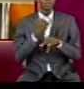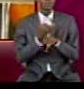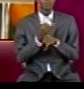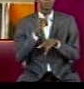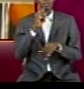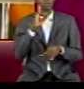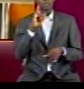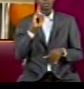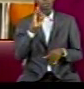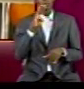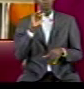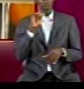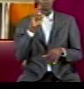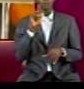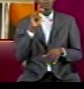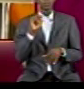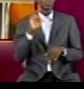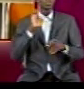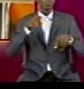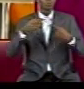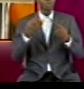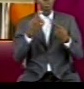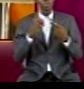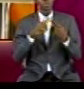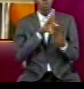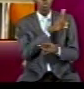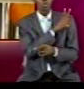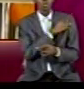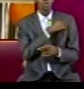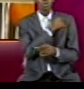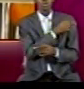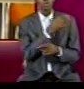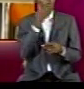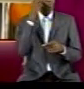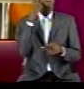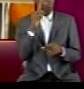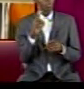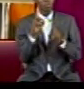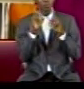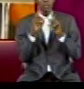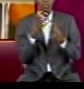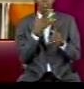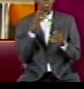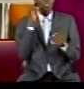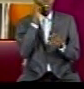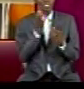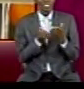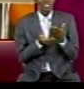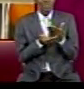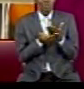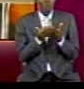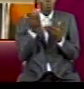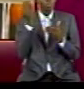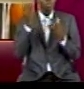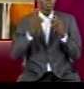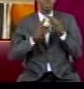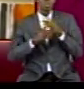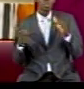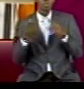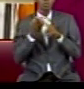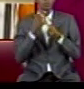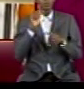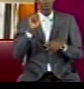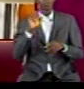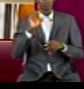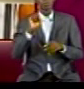to confirm for tests. They said I narrowly escaped asthma and that I have system allergy